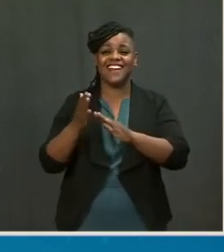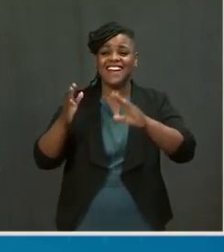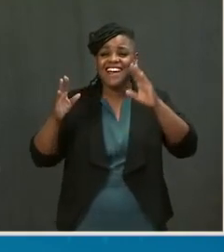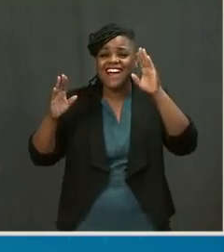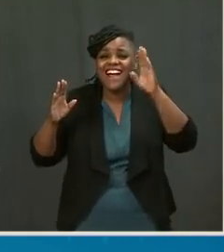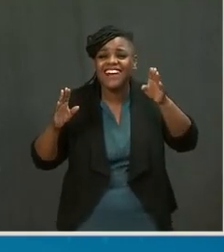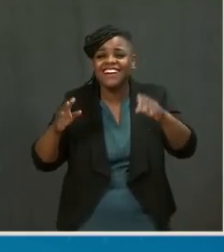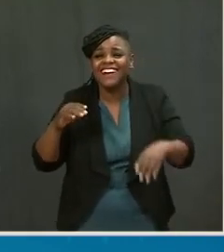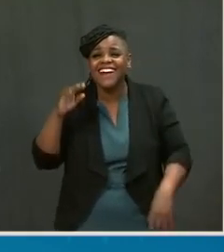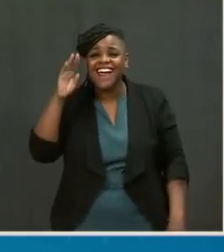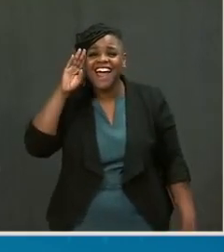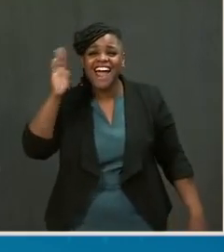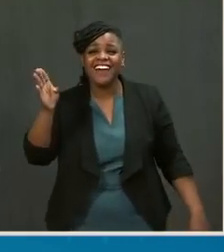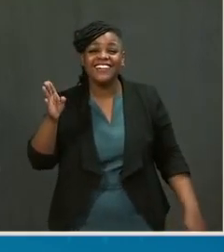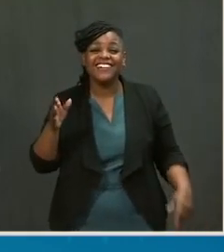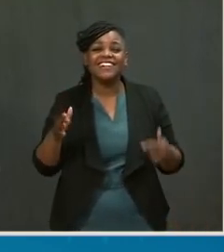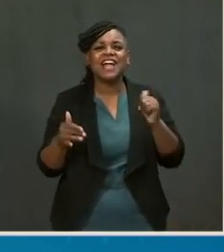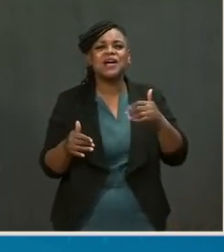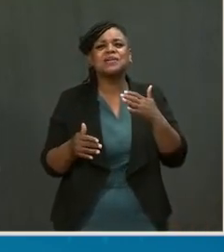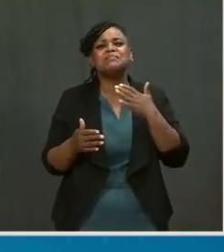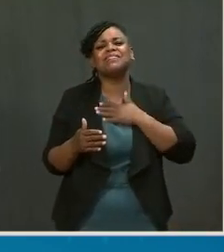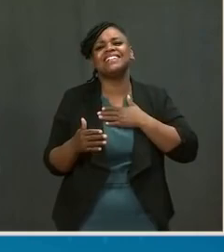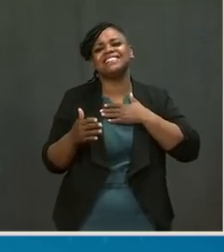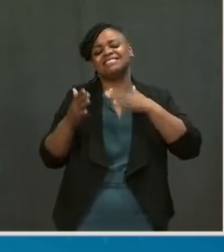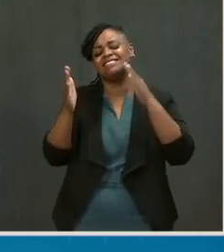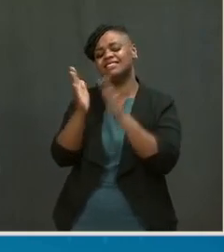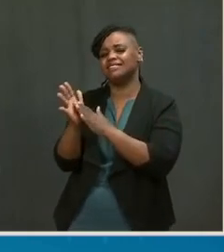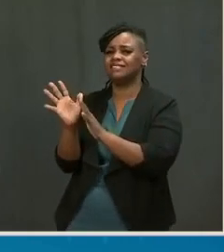Can we please hear it for Haley?